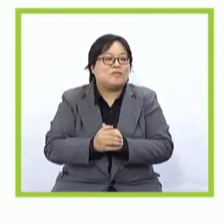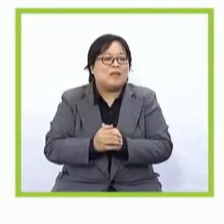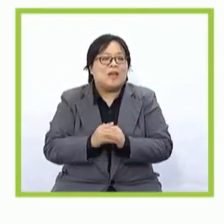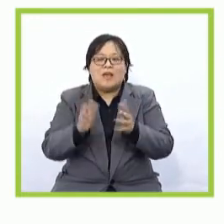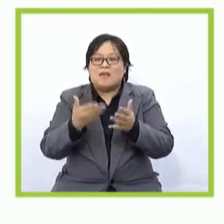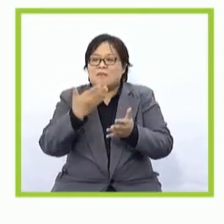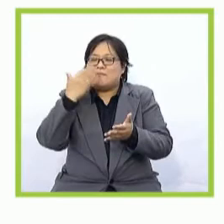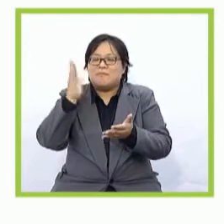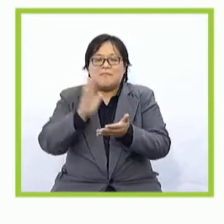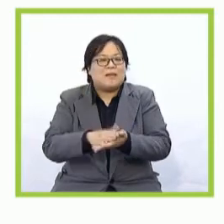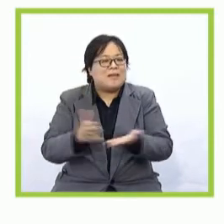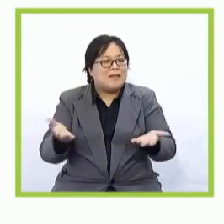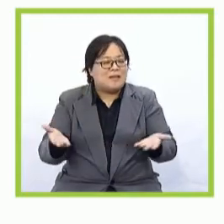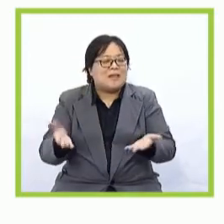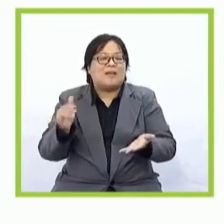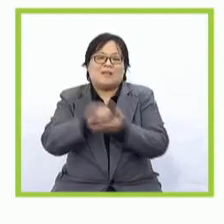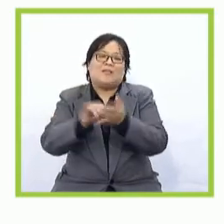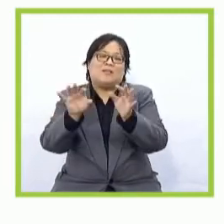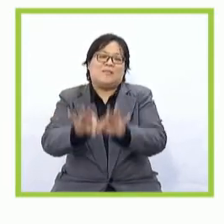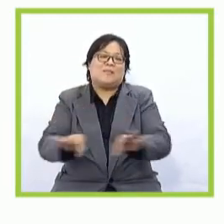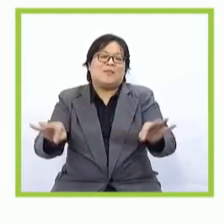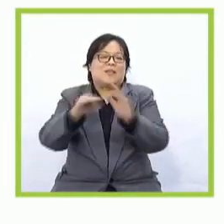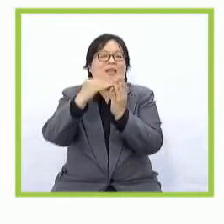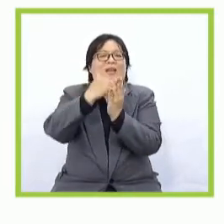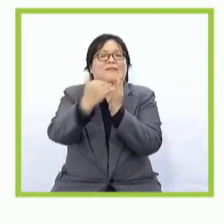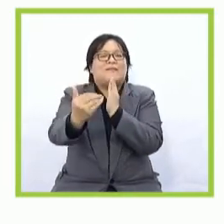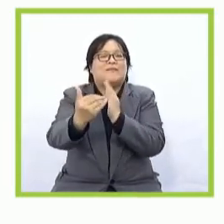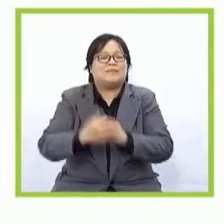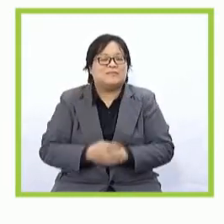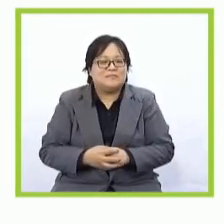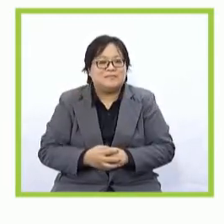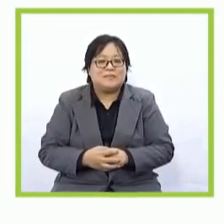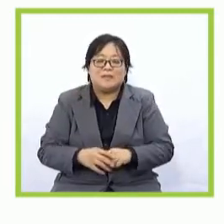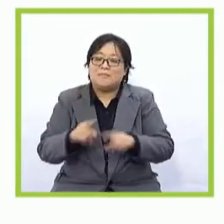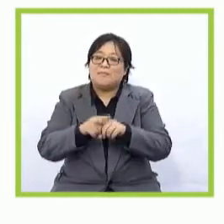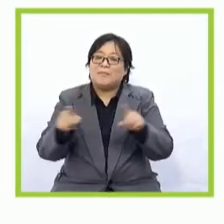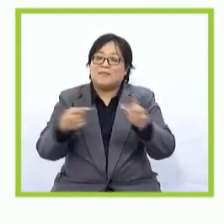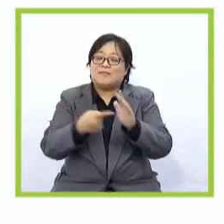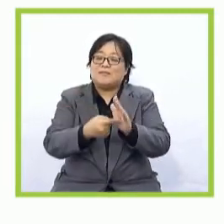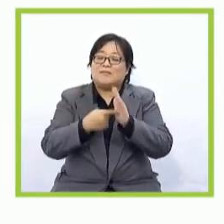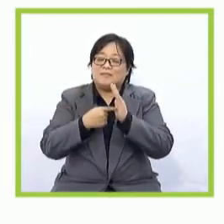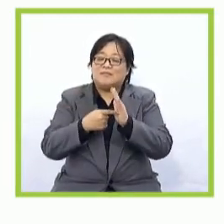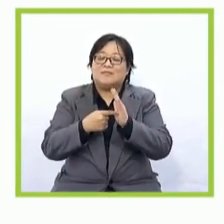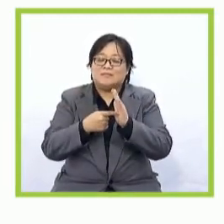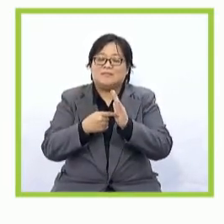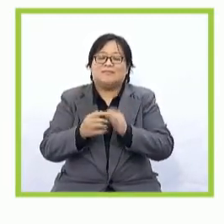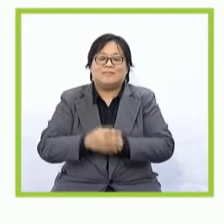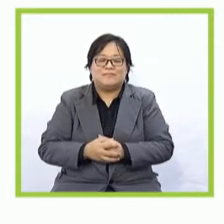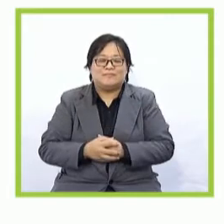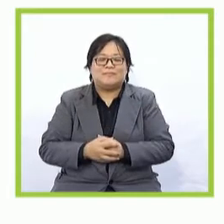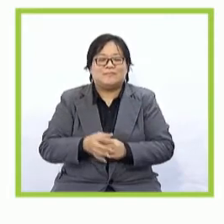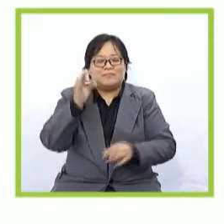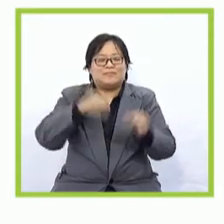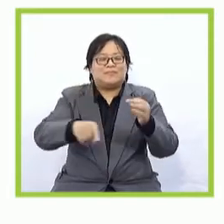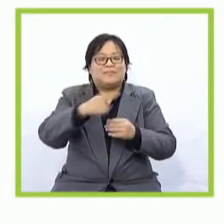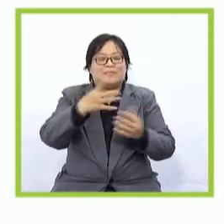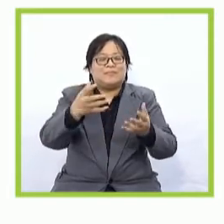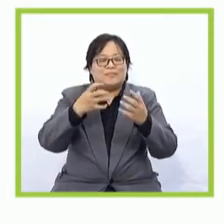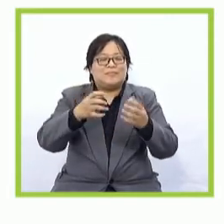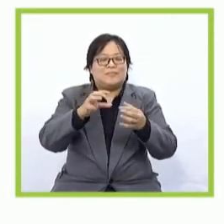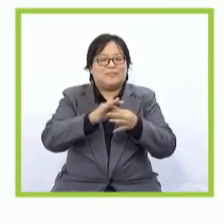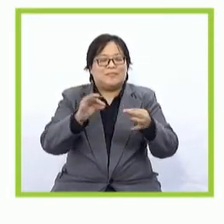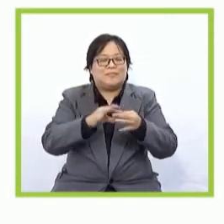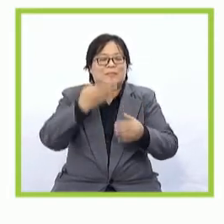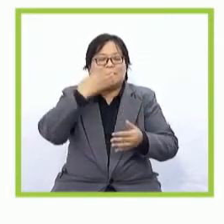bad it is. And that is an important part of it. But the evidence shows that if you just tell people how